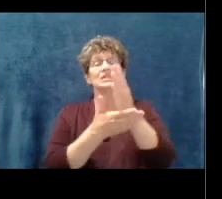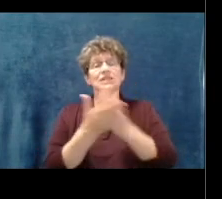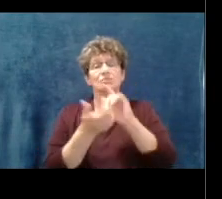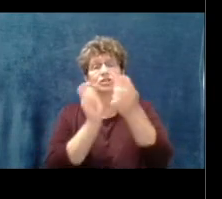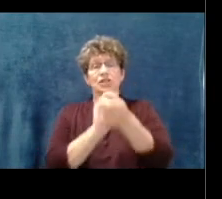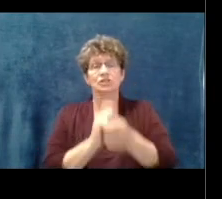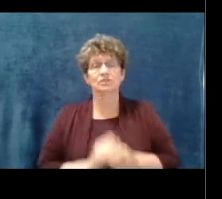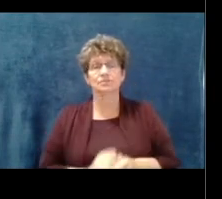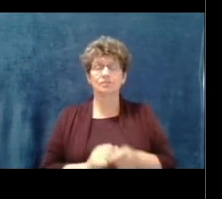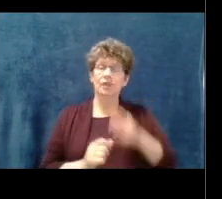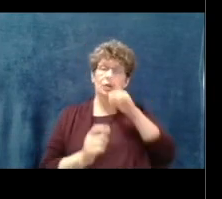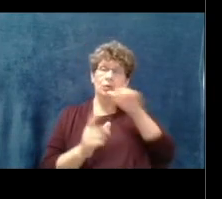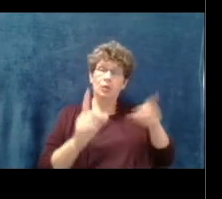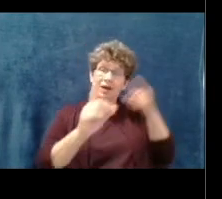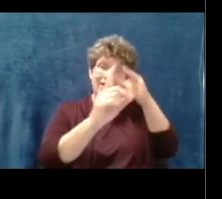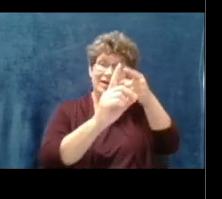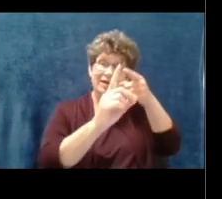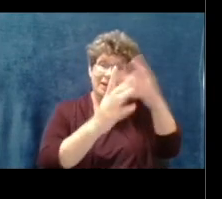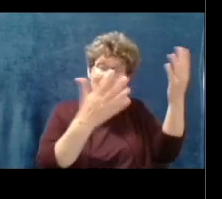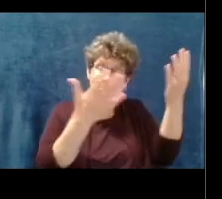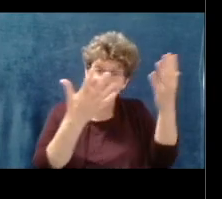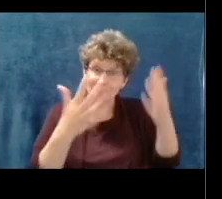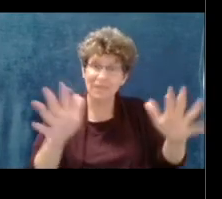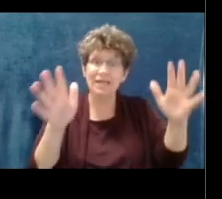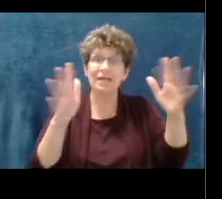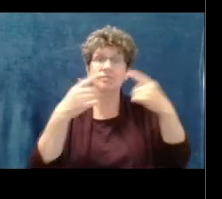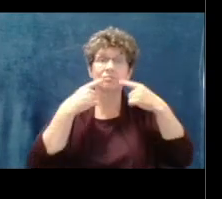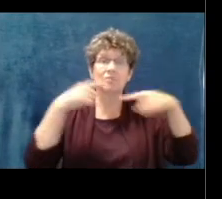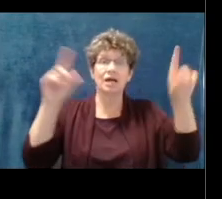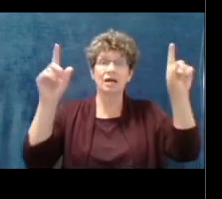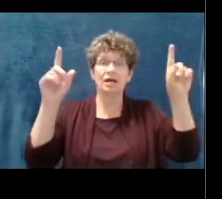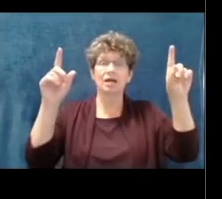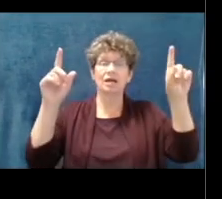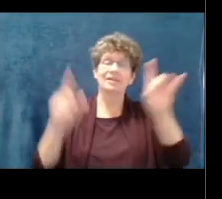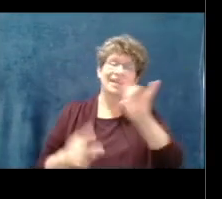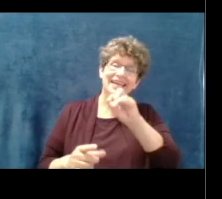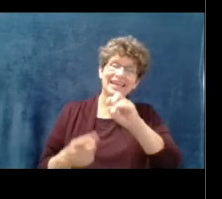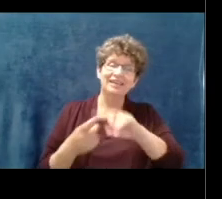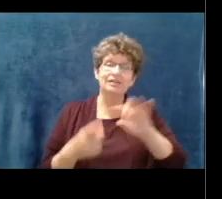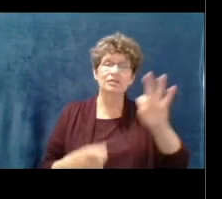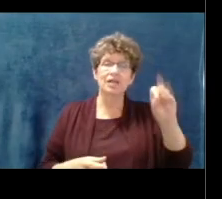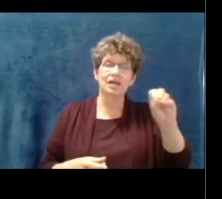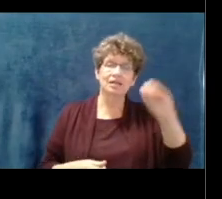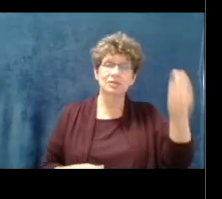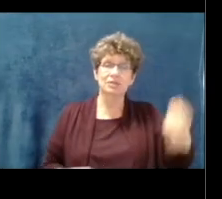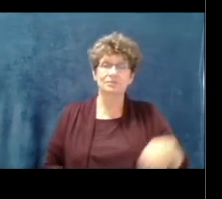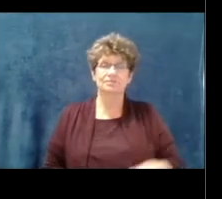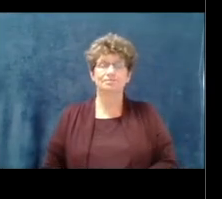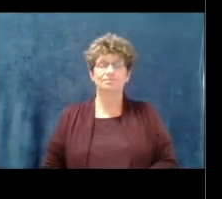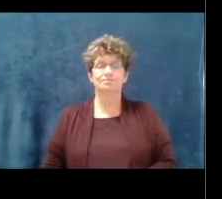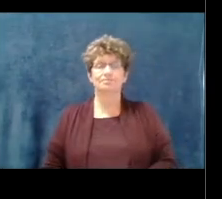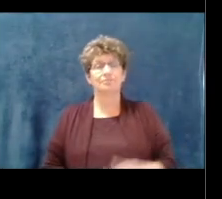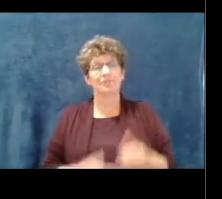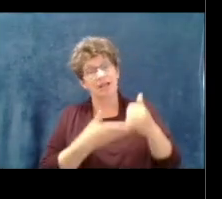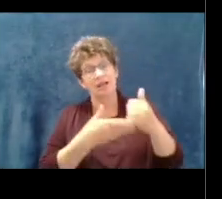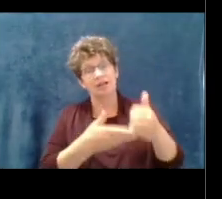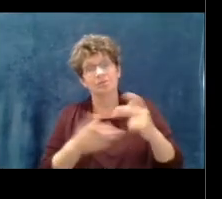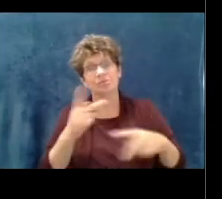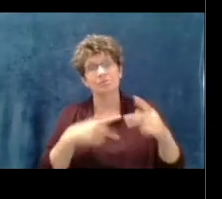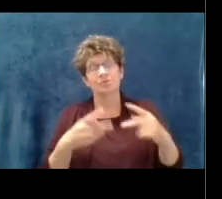goals. So it's useful, right? It helps people engage in this. So I want to leave